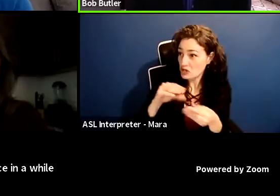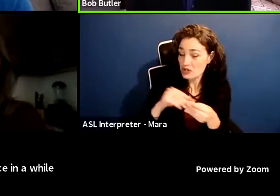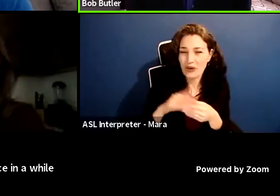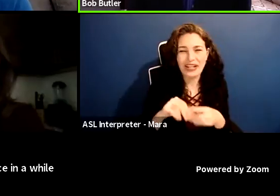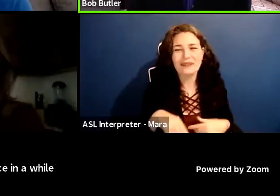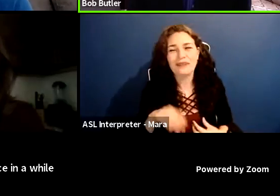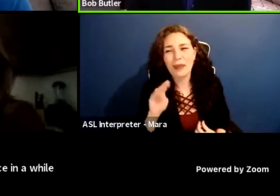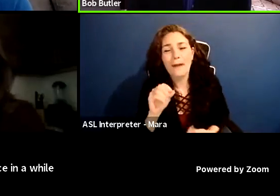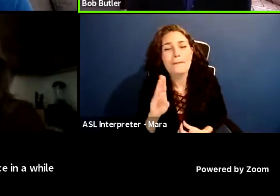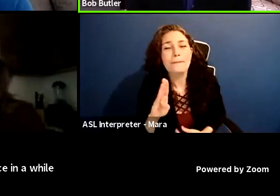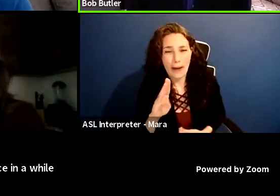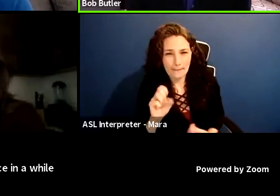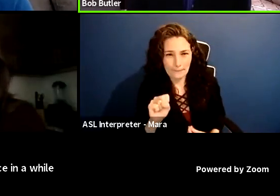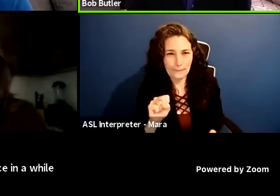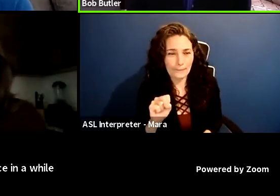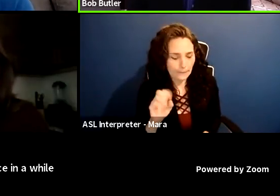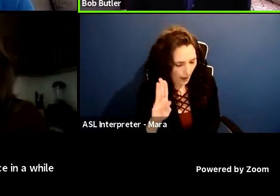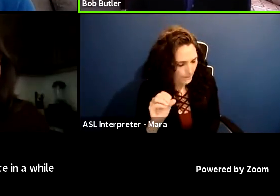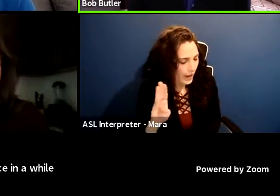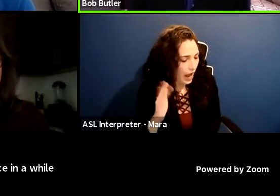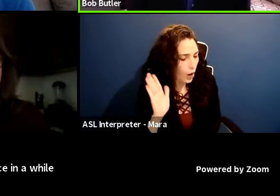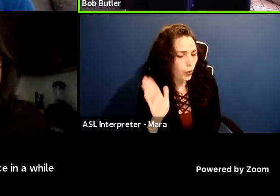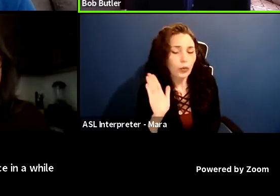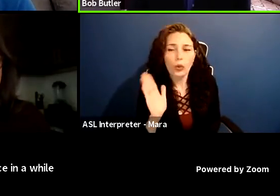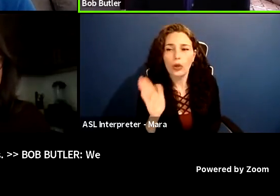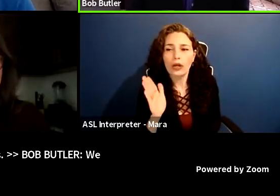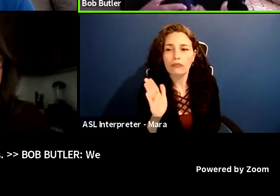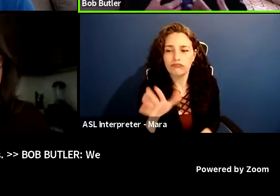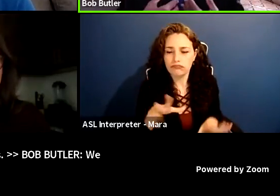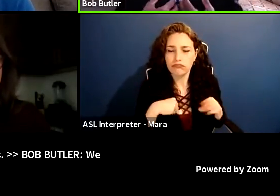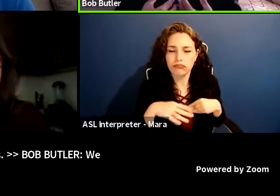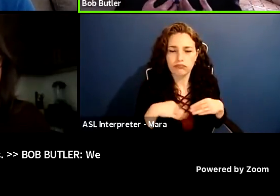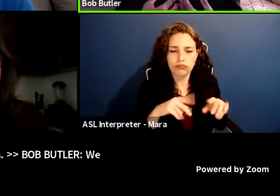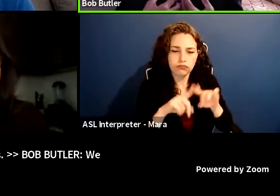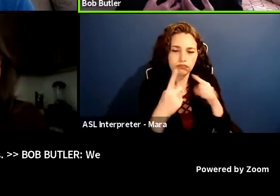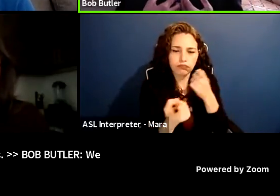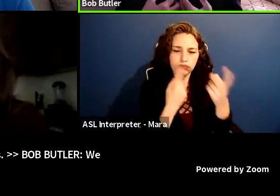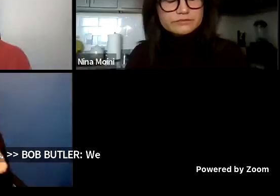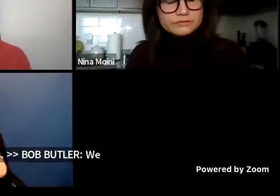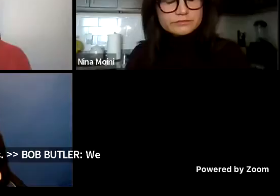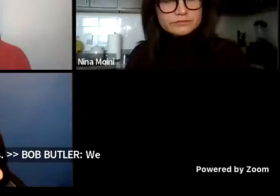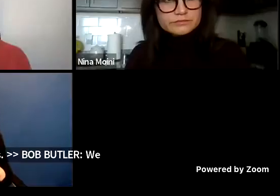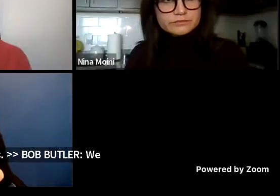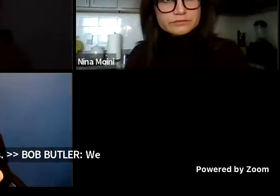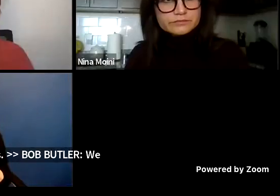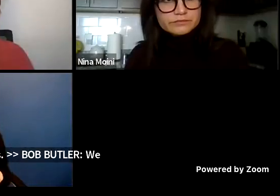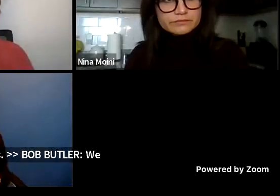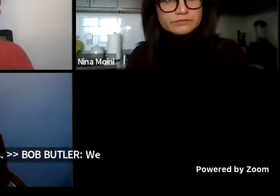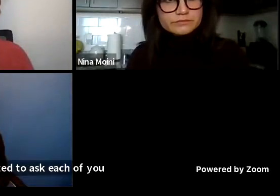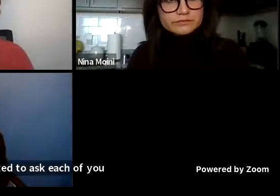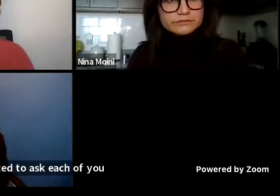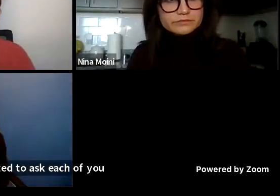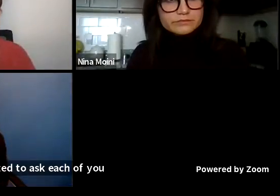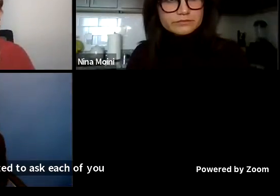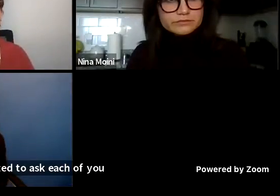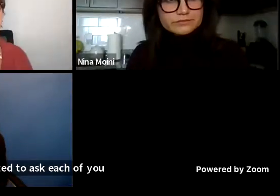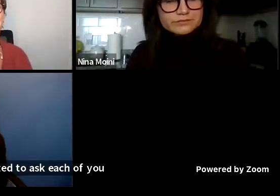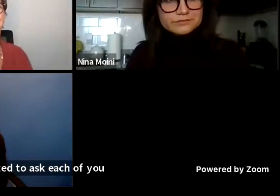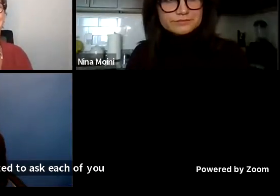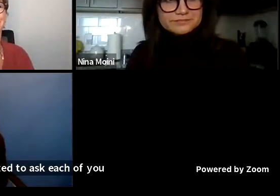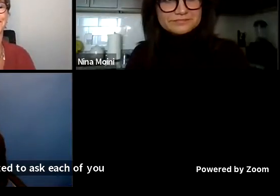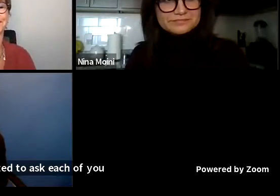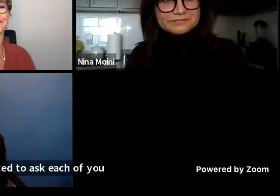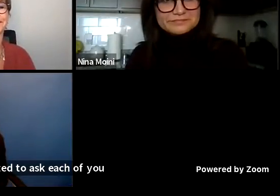questions shortly, but I wanted to ask each of you. We're all members of SAG-AFTRA. Did you know what that was when you were in